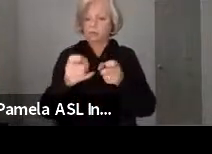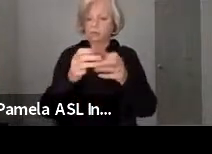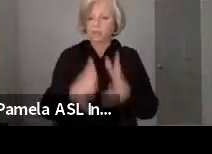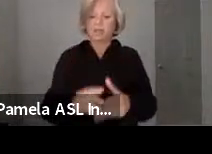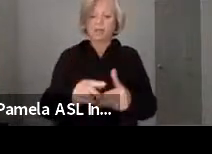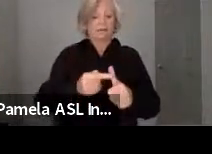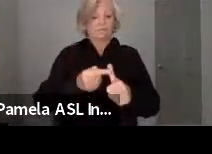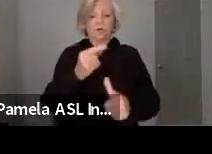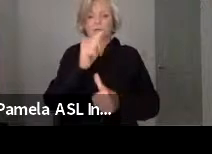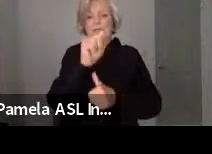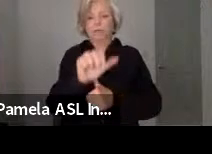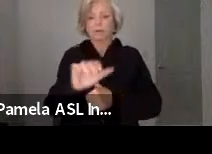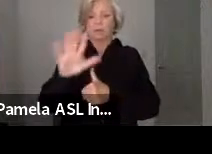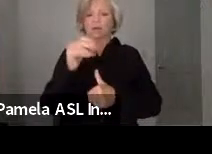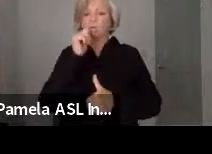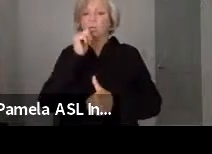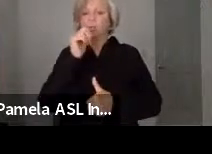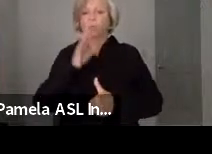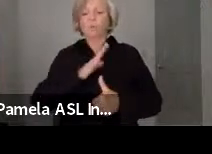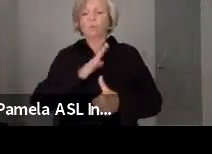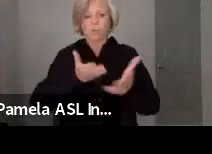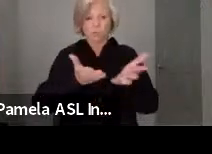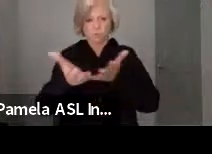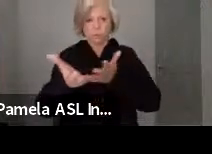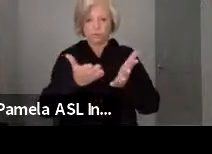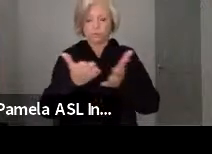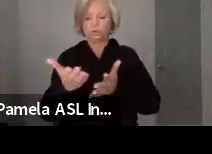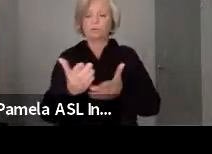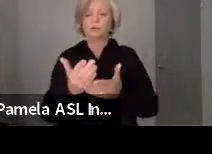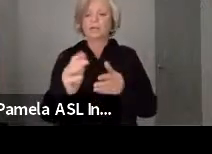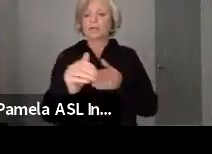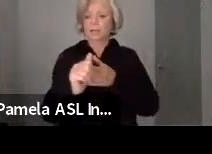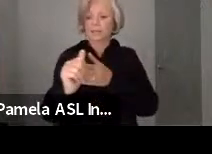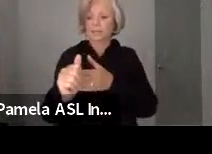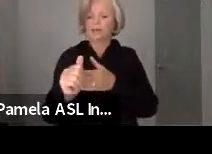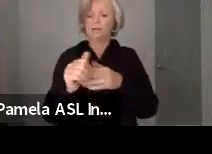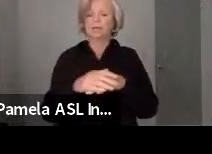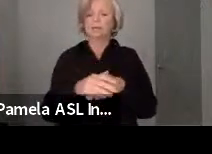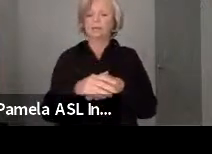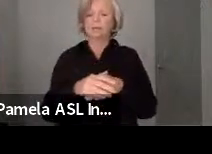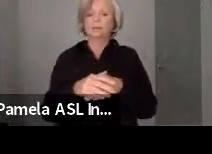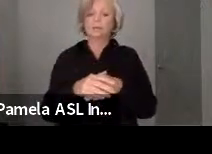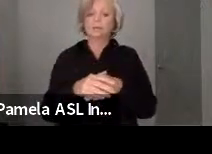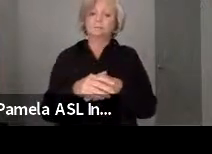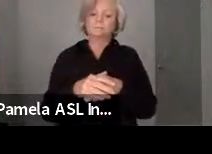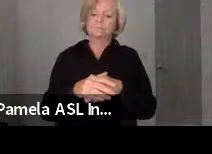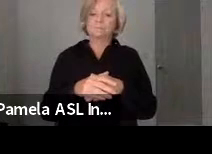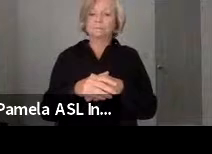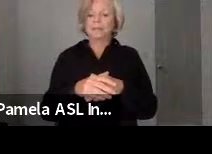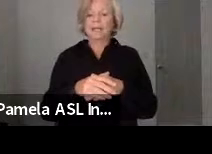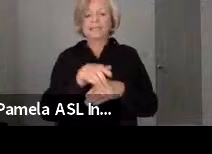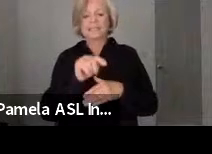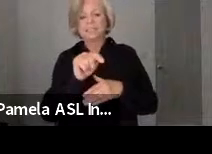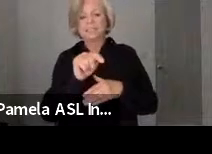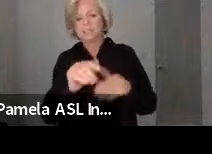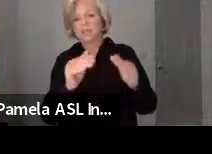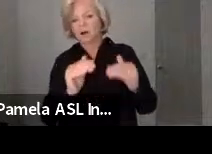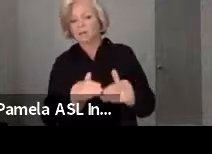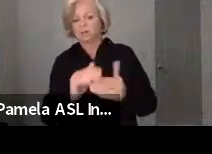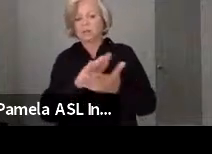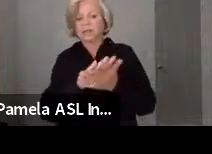to serve as the majority leader in the assembly, as I understand it. She served on the school board in